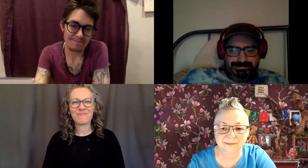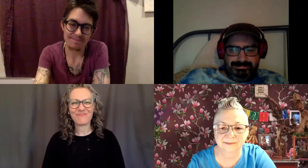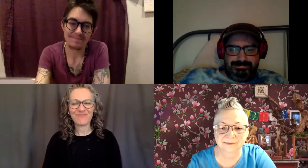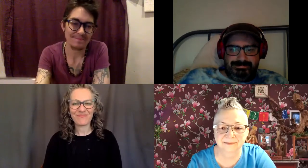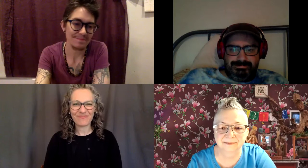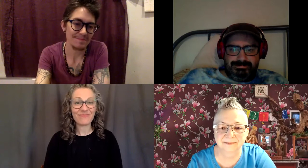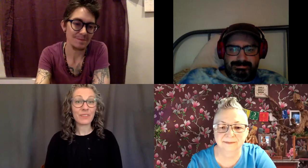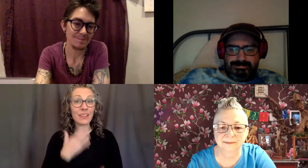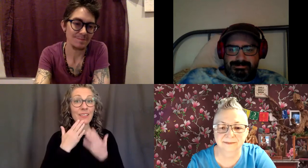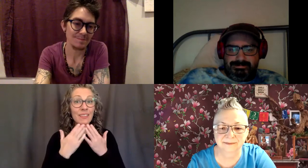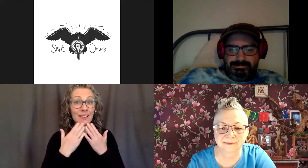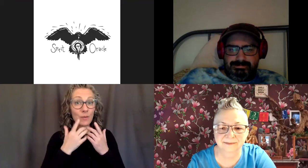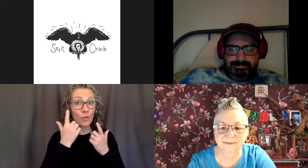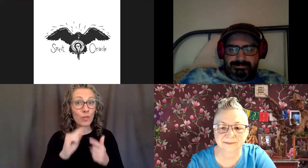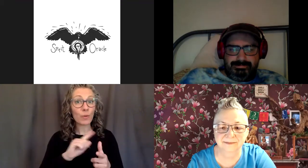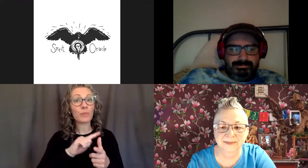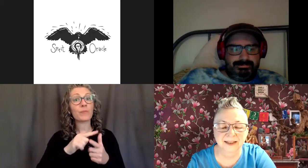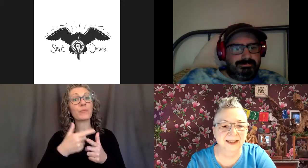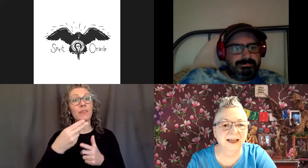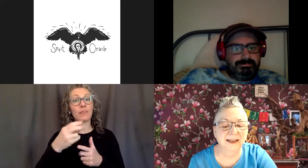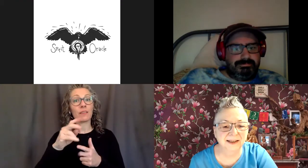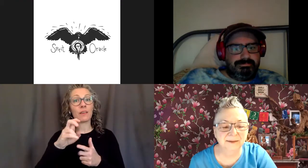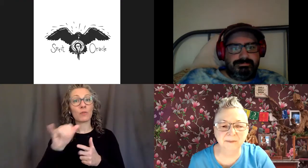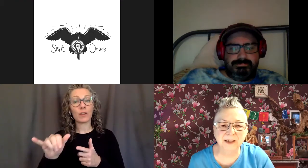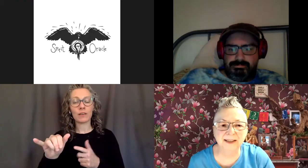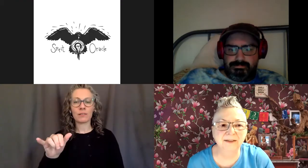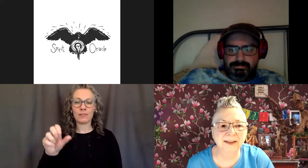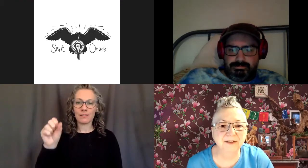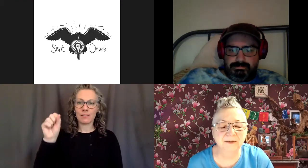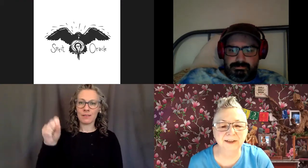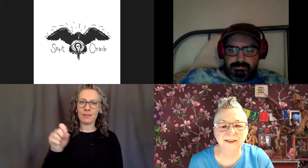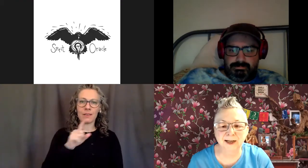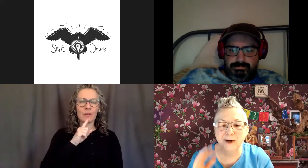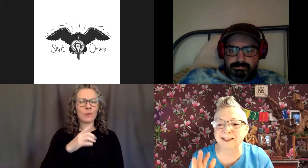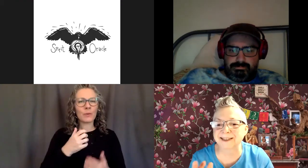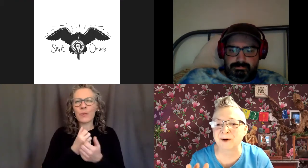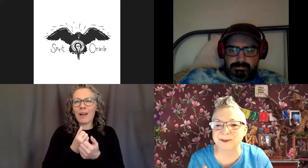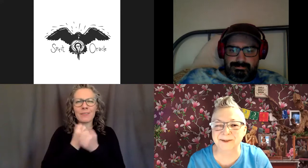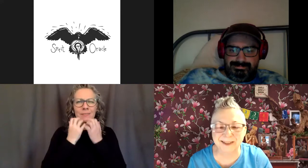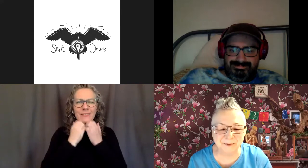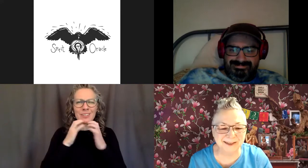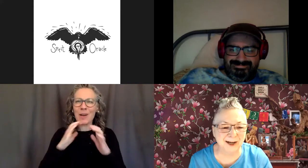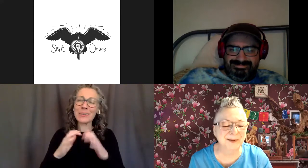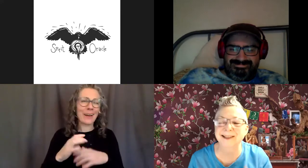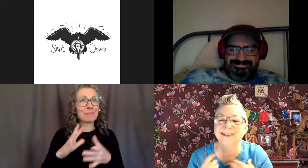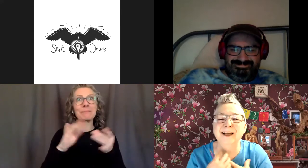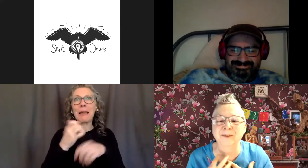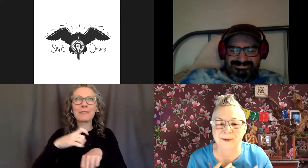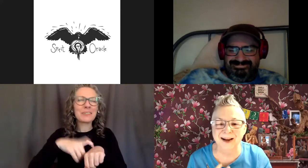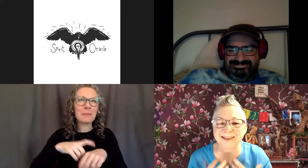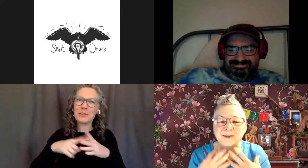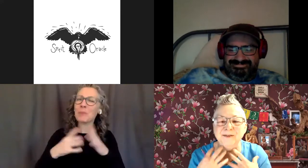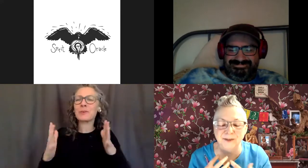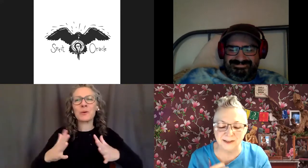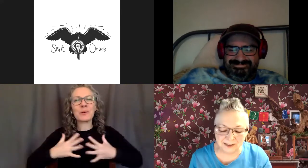Thanks so much, Thorne. All right, Henry's next. Yeah, I'm really loving this conversation. I know I say this almost every time I start, but I just love it.